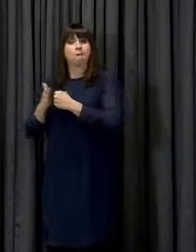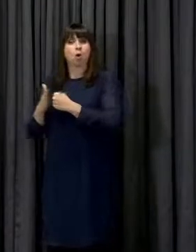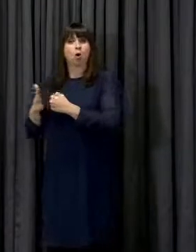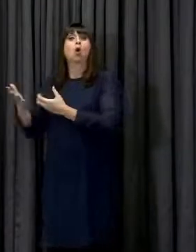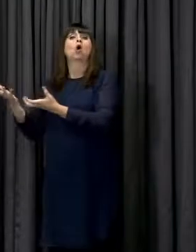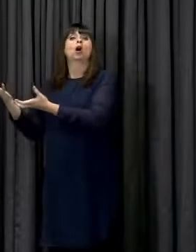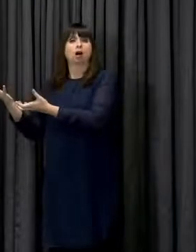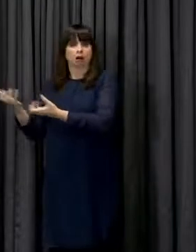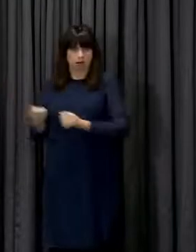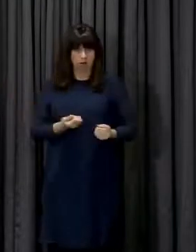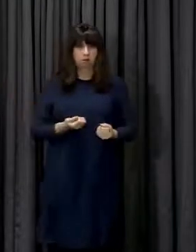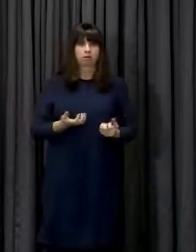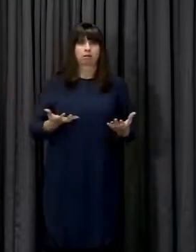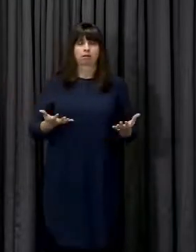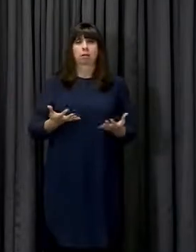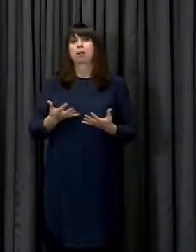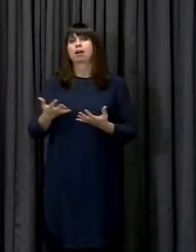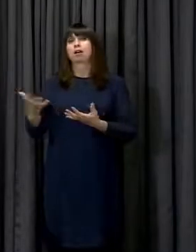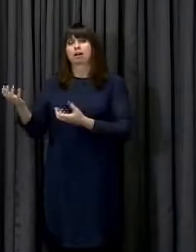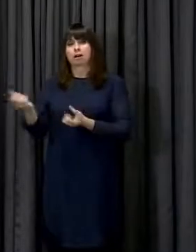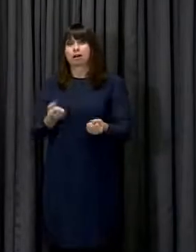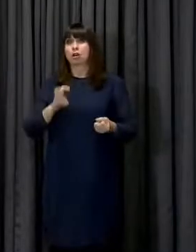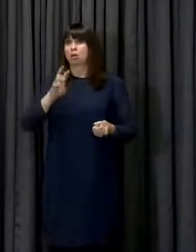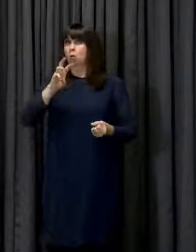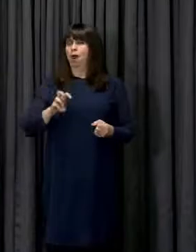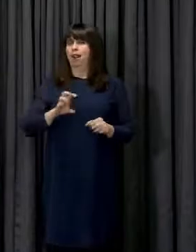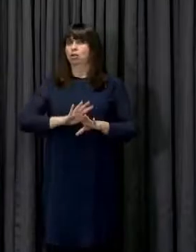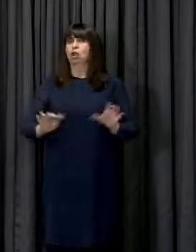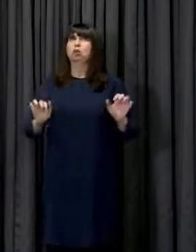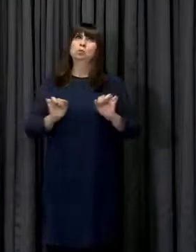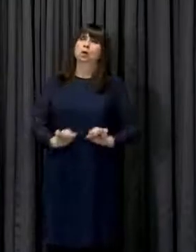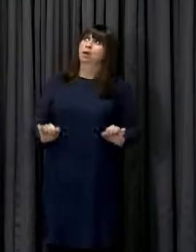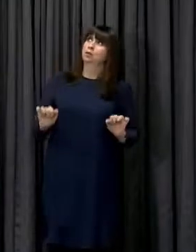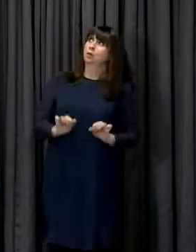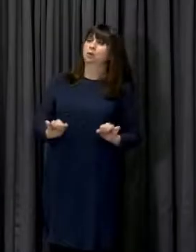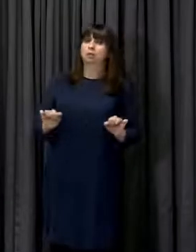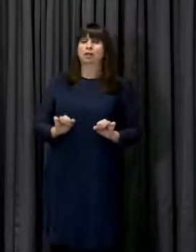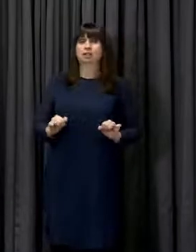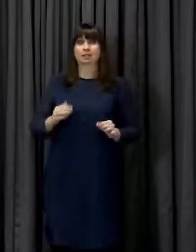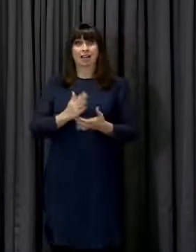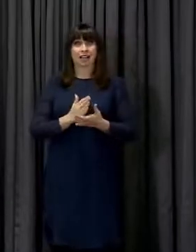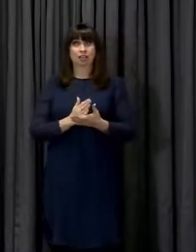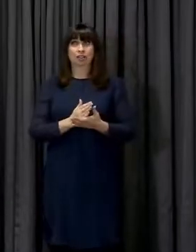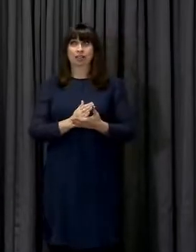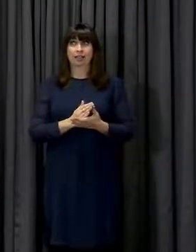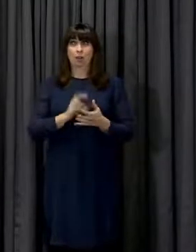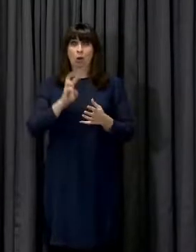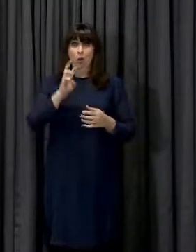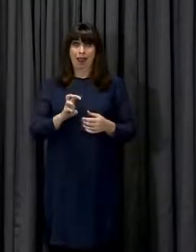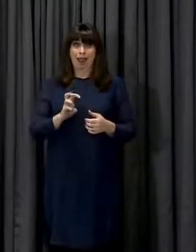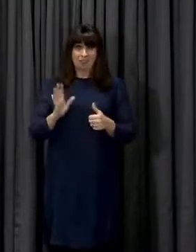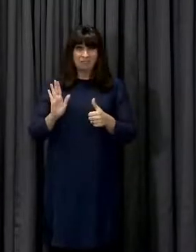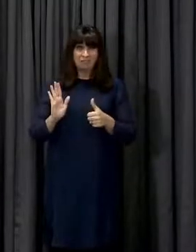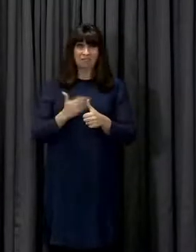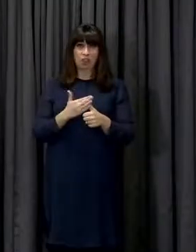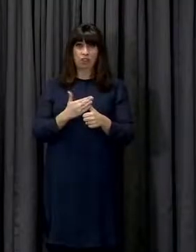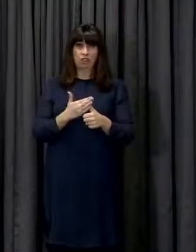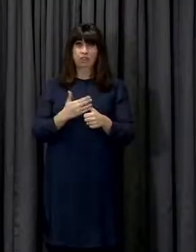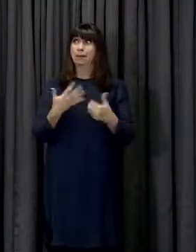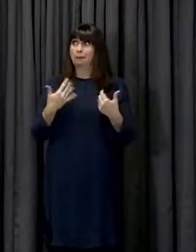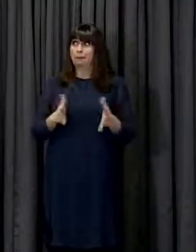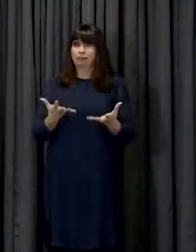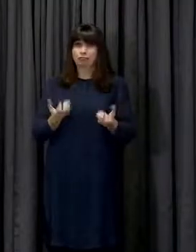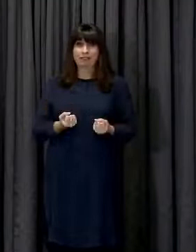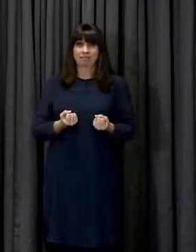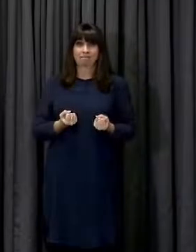share. And to provide people with some confidence that Wales isn't left waiting, we're actually the first UK country to receive and have stored